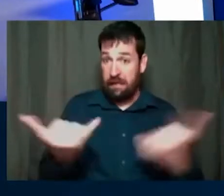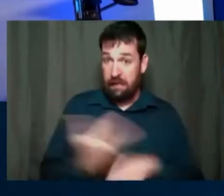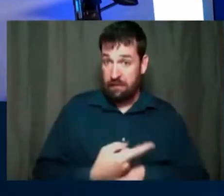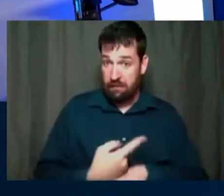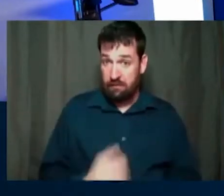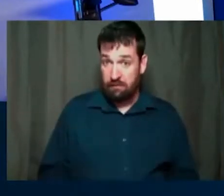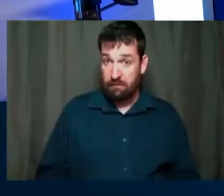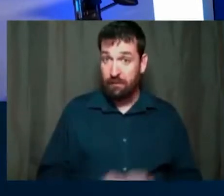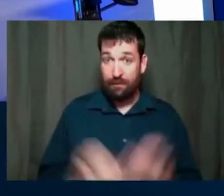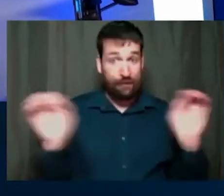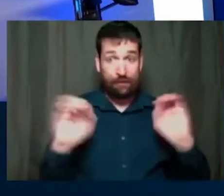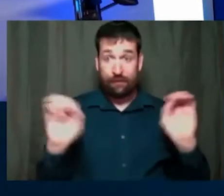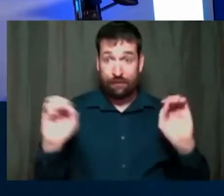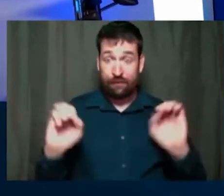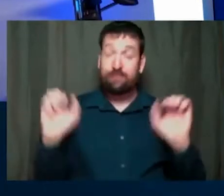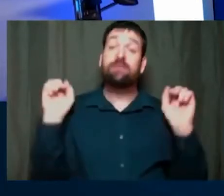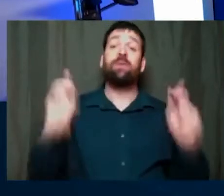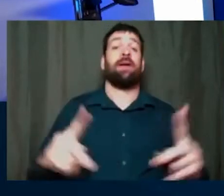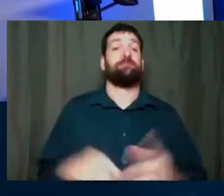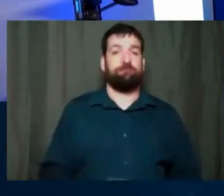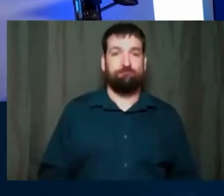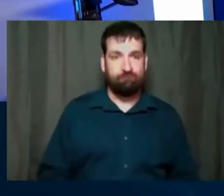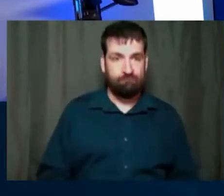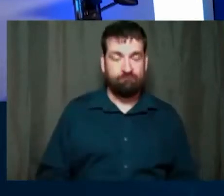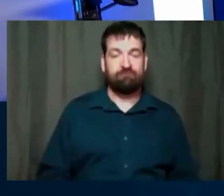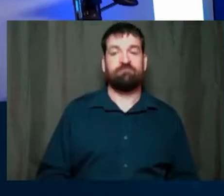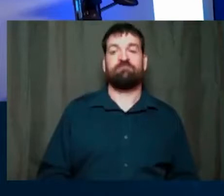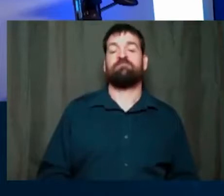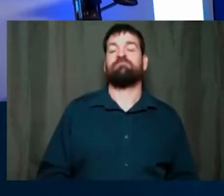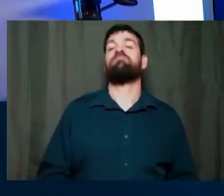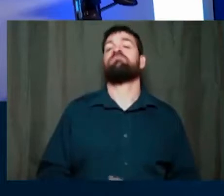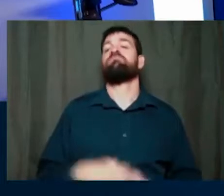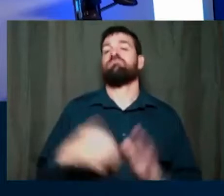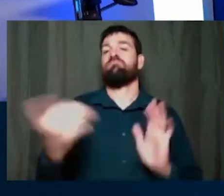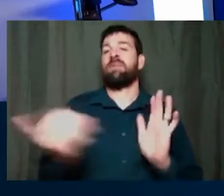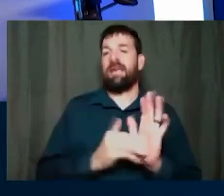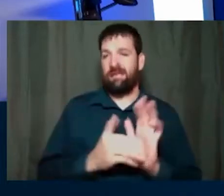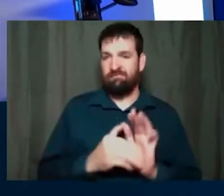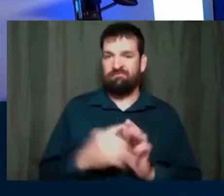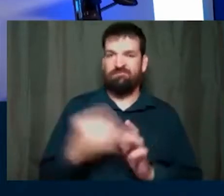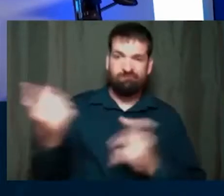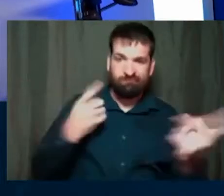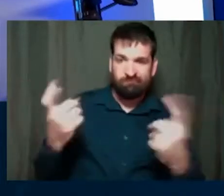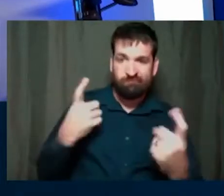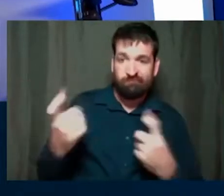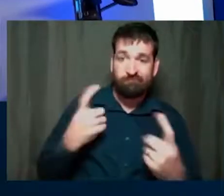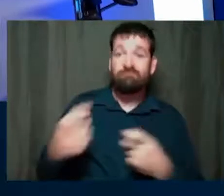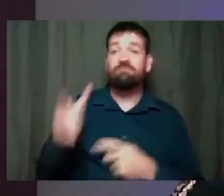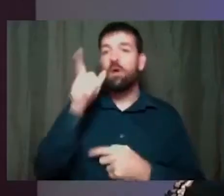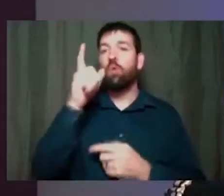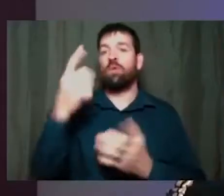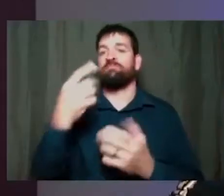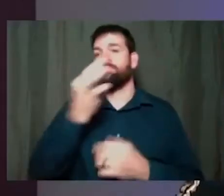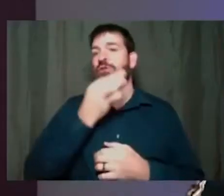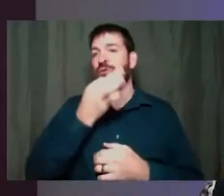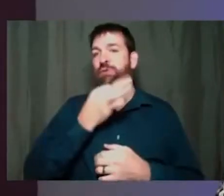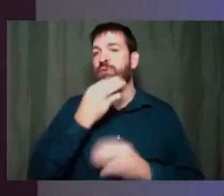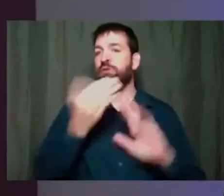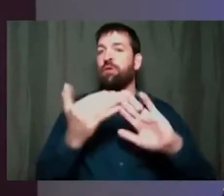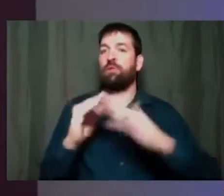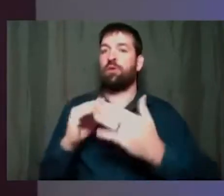None. Okay. So we're going to get to our conversation. Again, get those questions sent in. We'll get to our community questions here in just a minute. But the number of